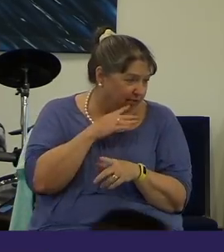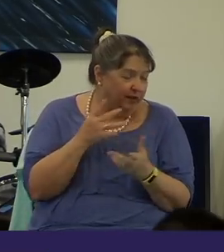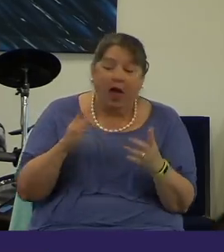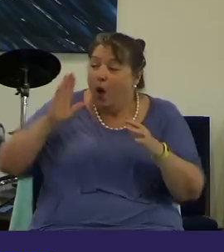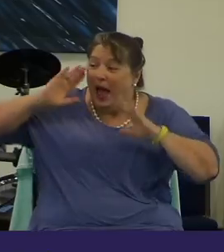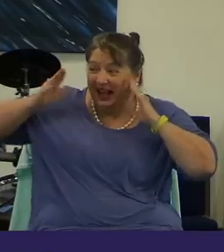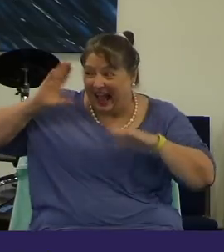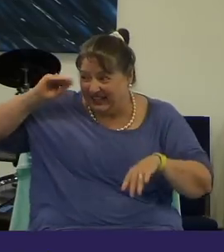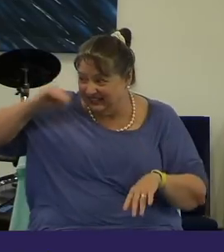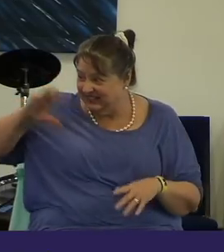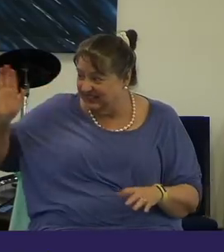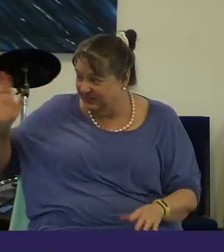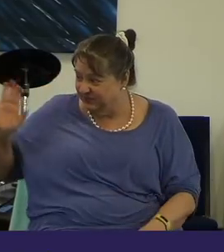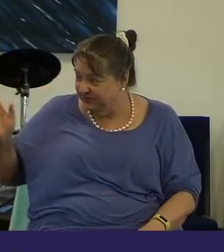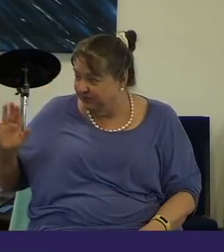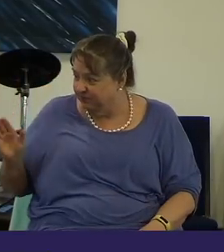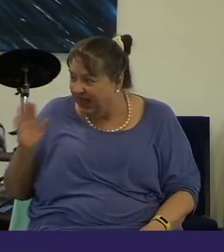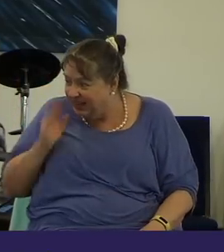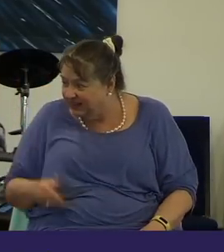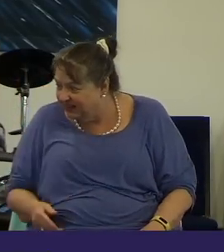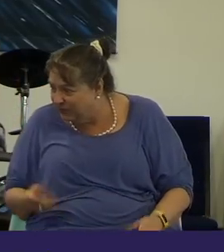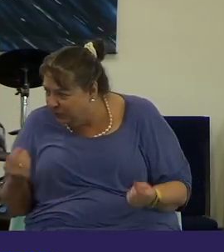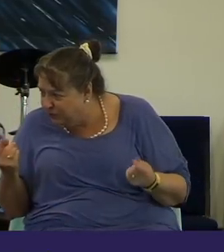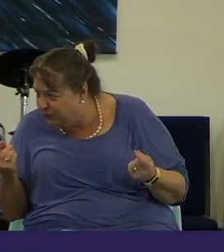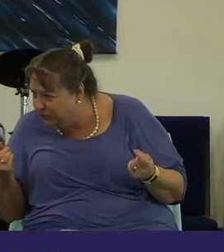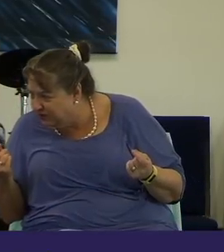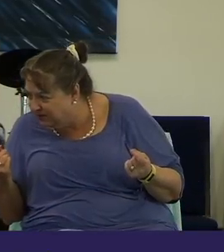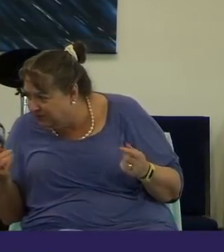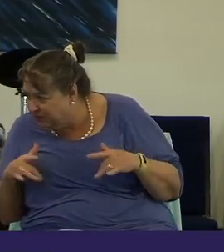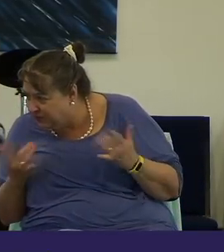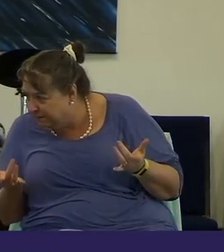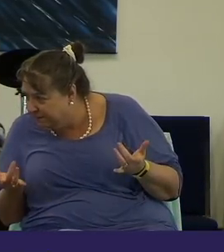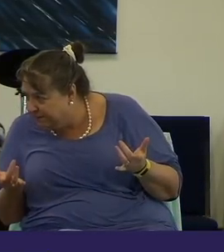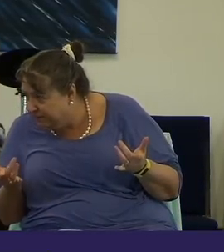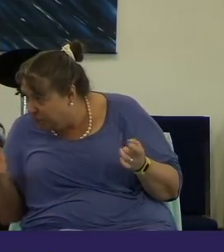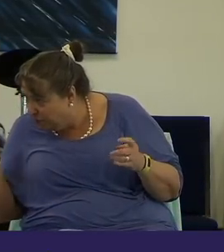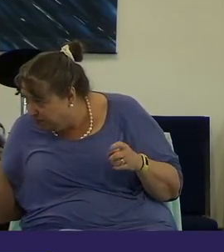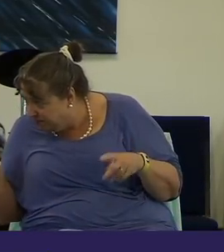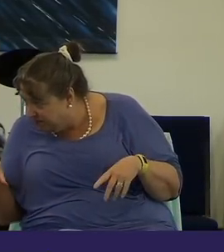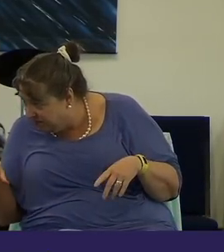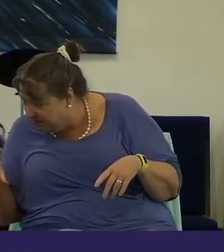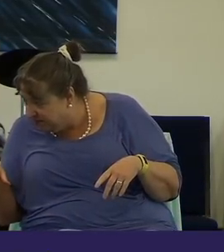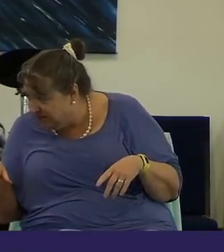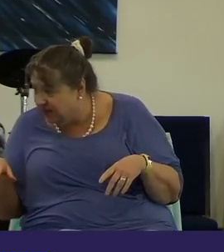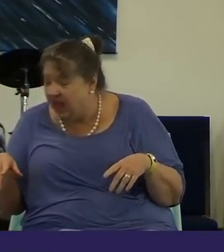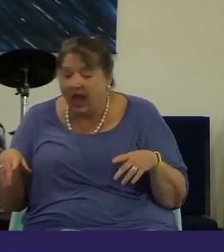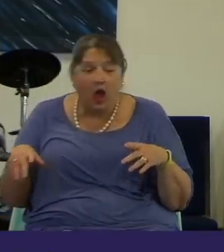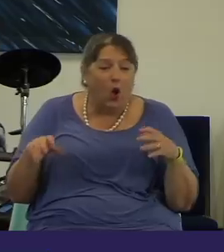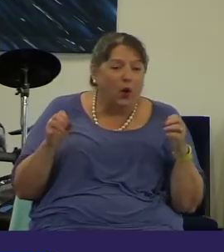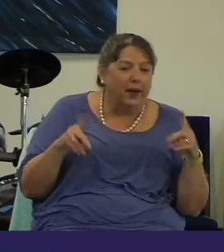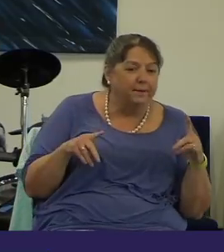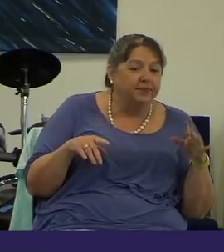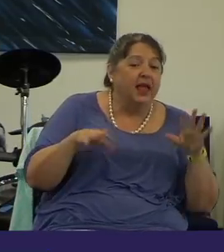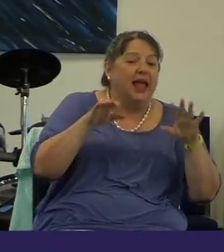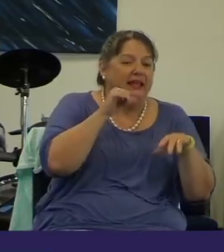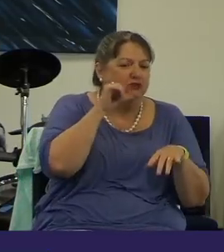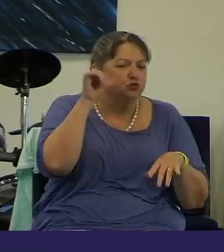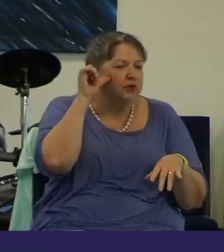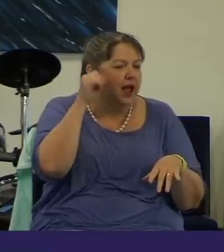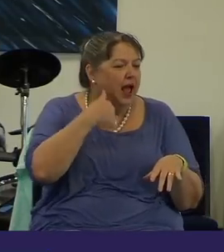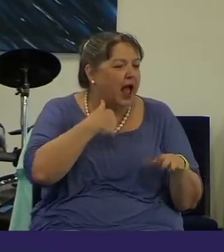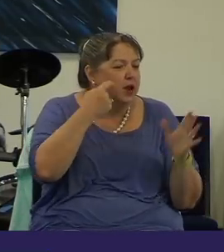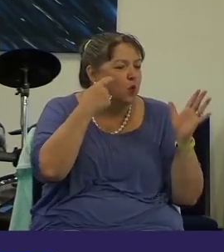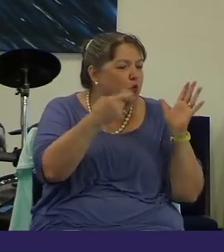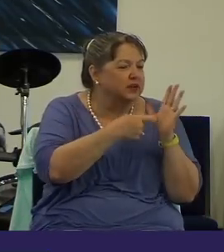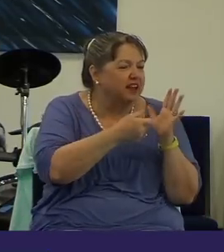Hi. How you doing? Good. Y'all okay? Look, I wanted to, yesterday I noticed